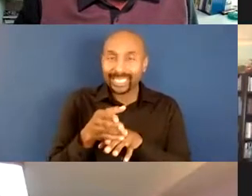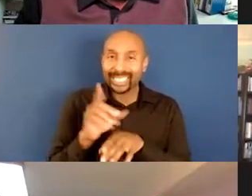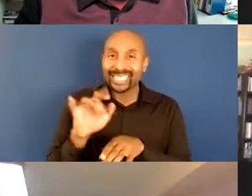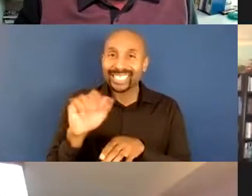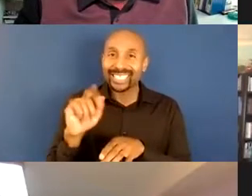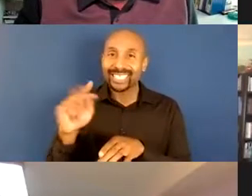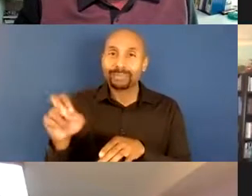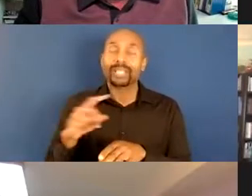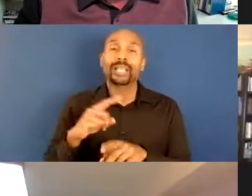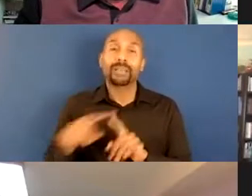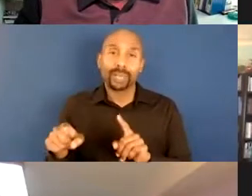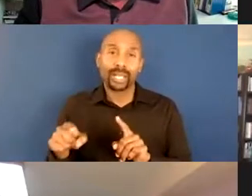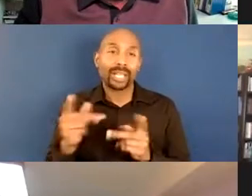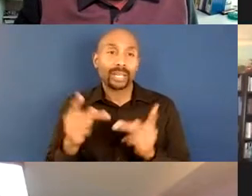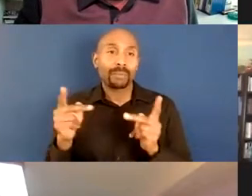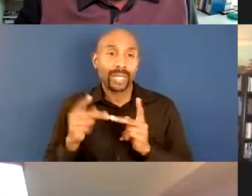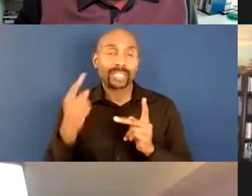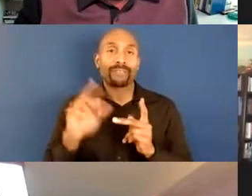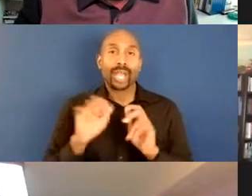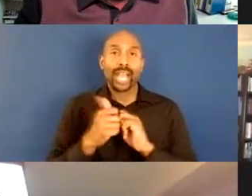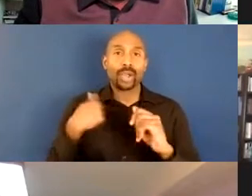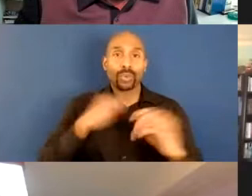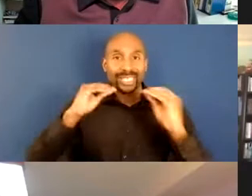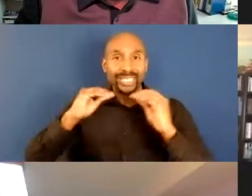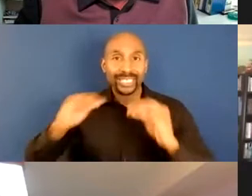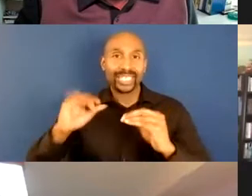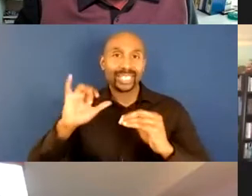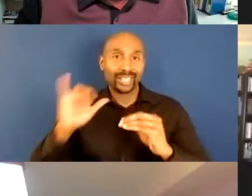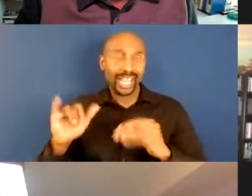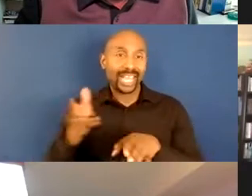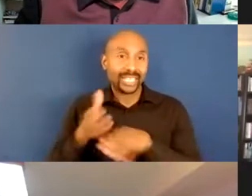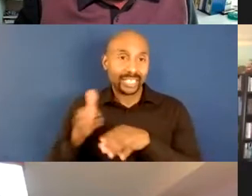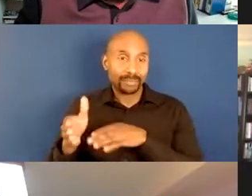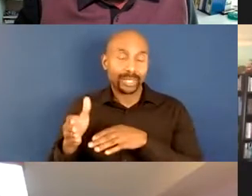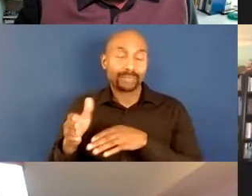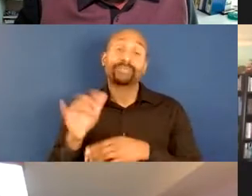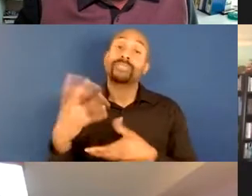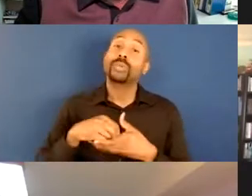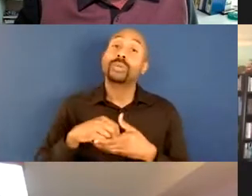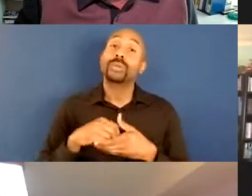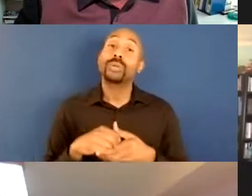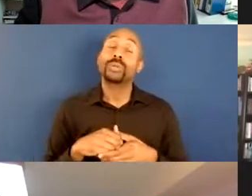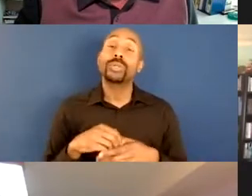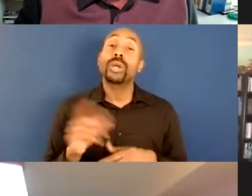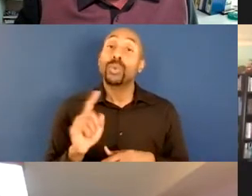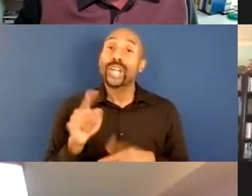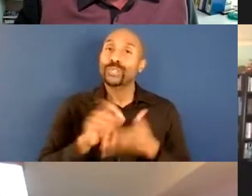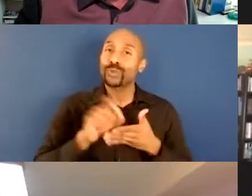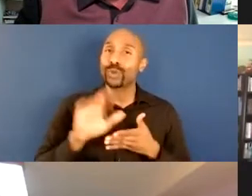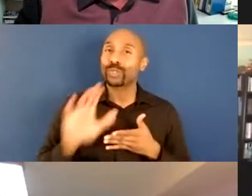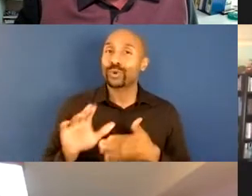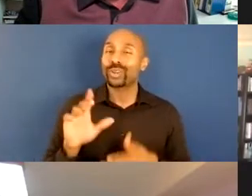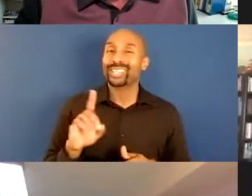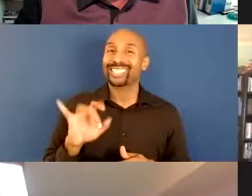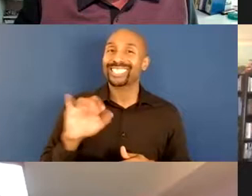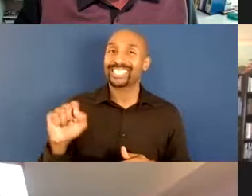the transformation of that discipline, including where you wrote your dissertation. I can say that it